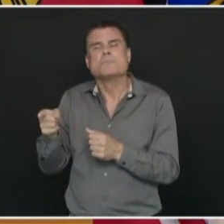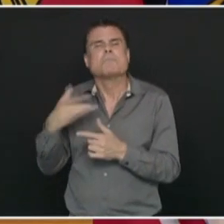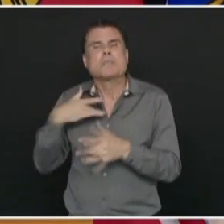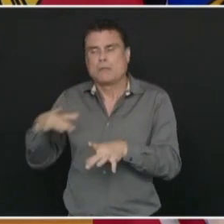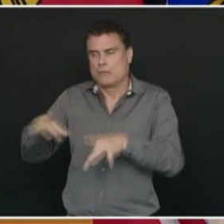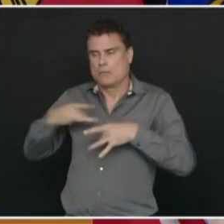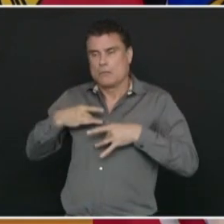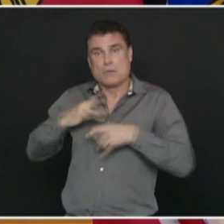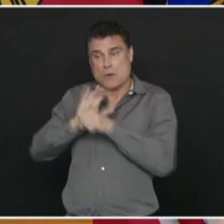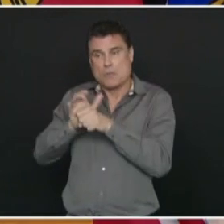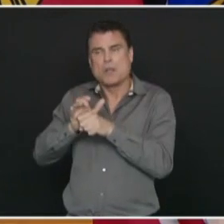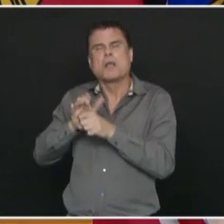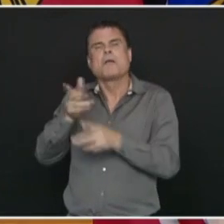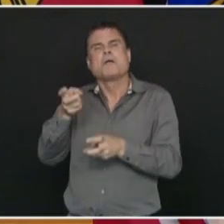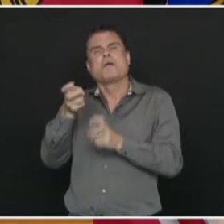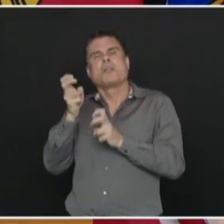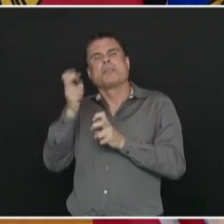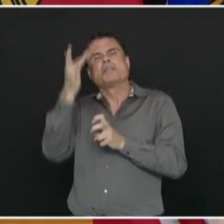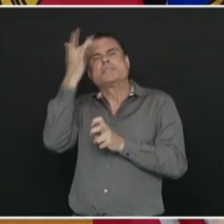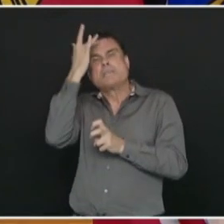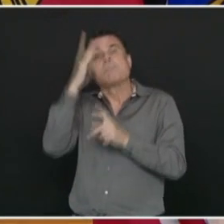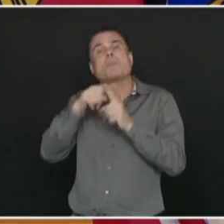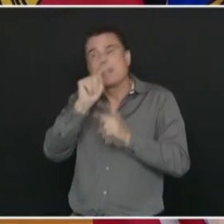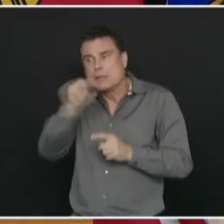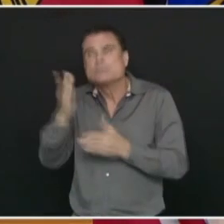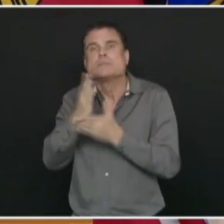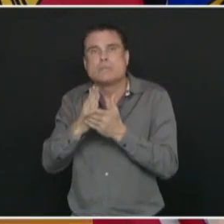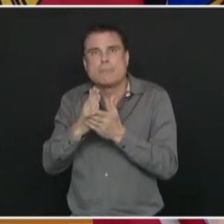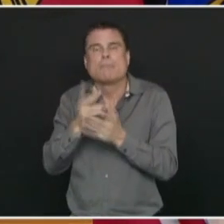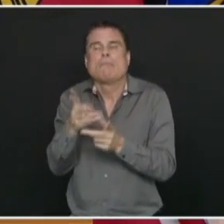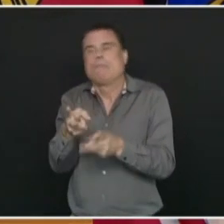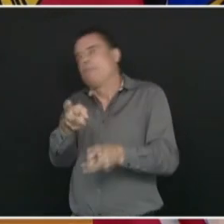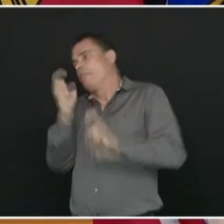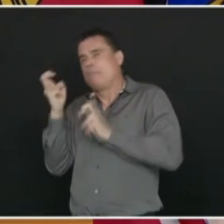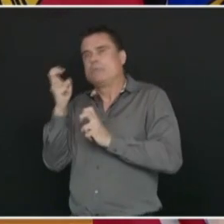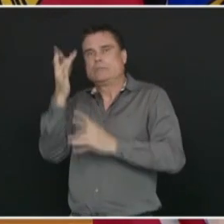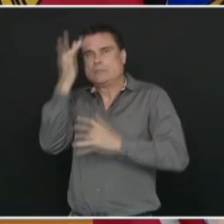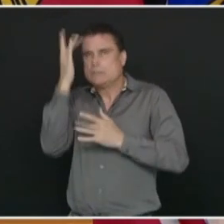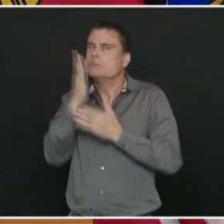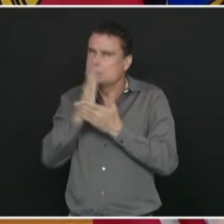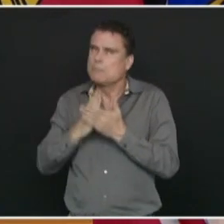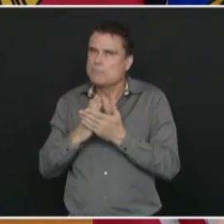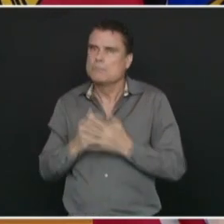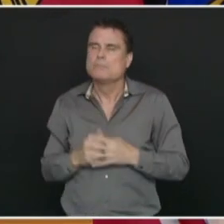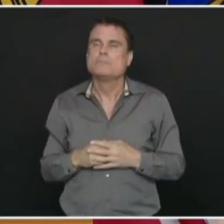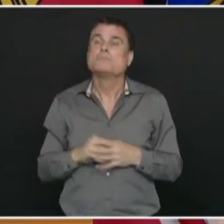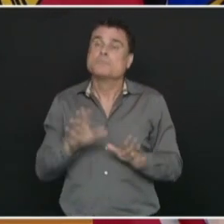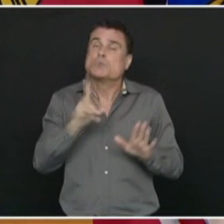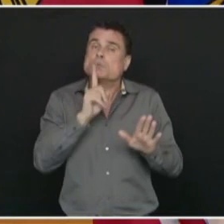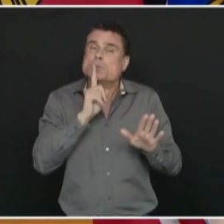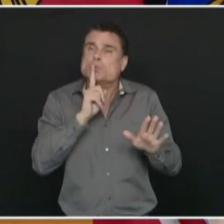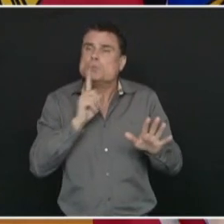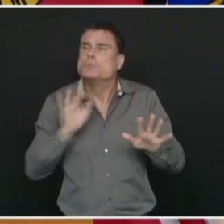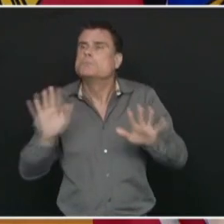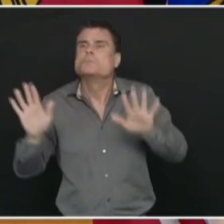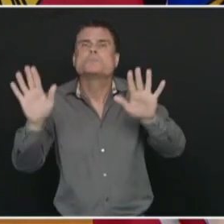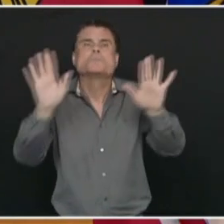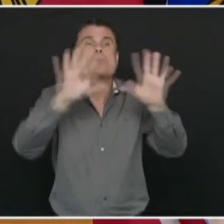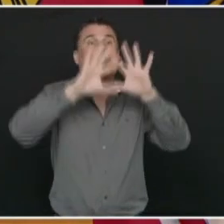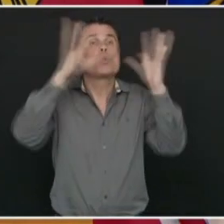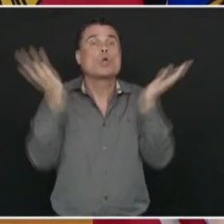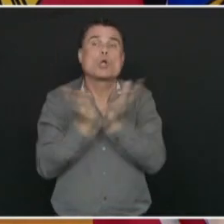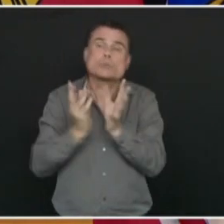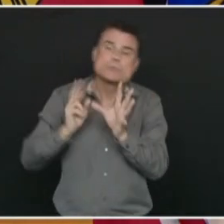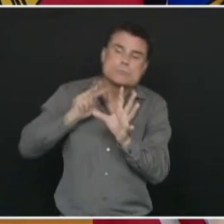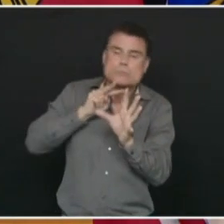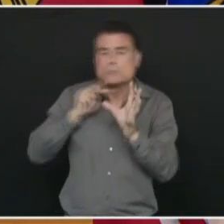are working still at multiple facilities, even across the border into Alberta. I'm just wondering if you can kind of square this